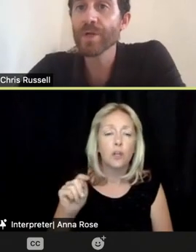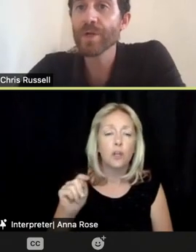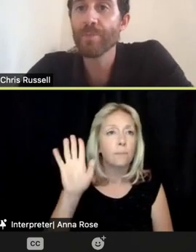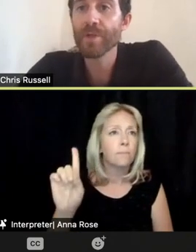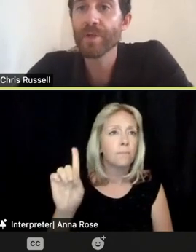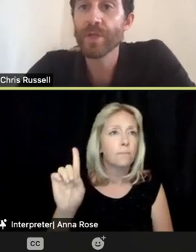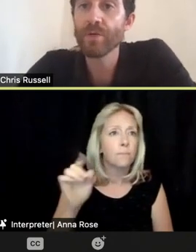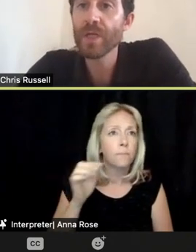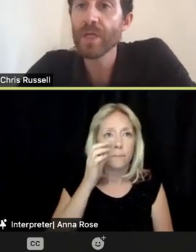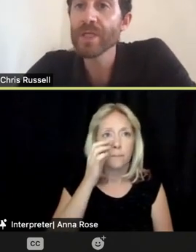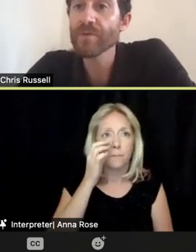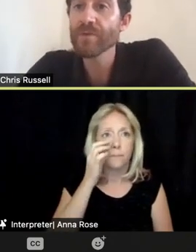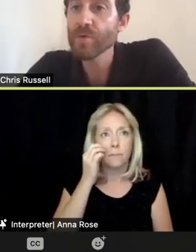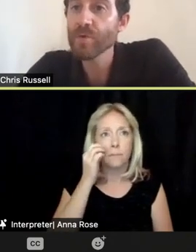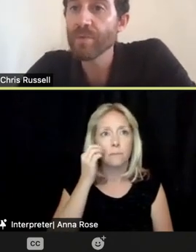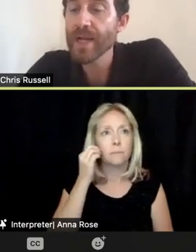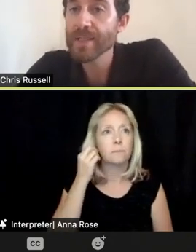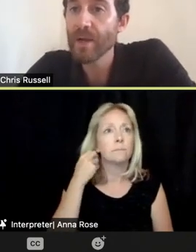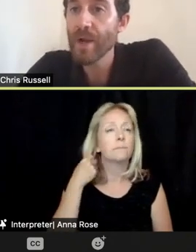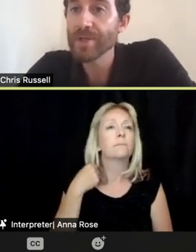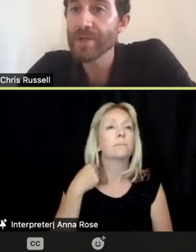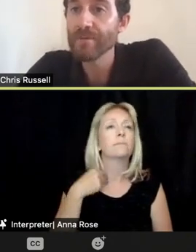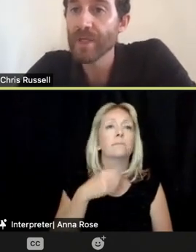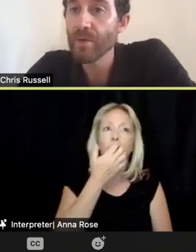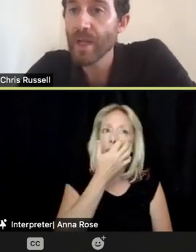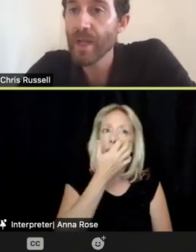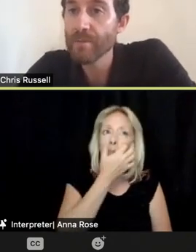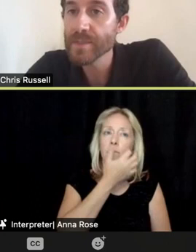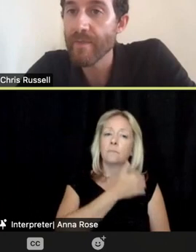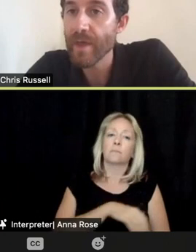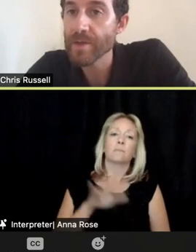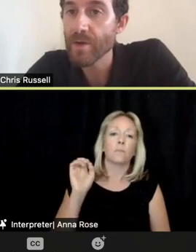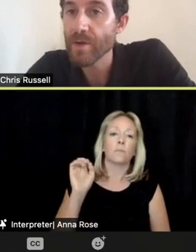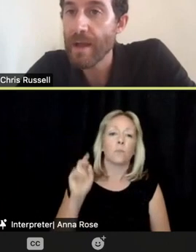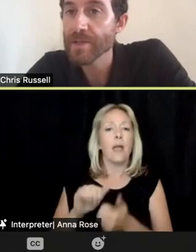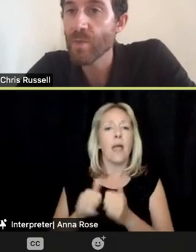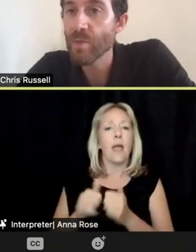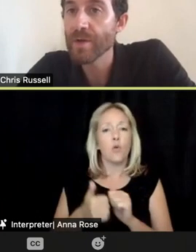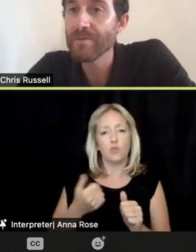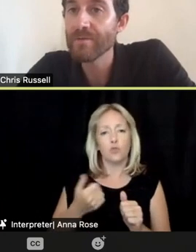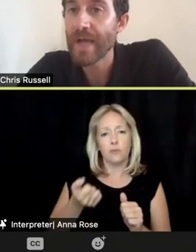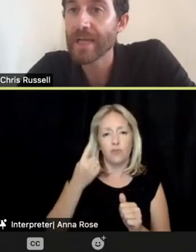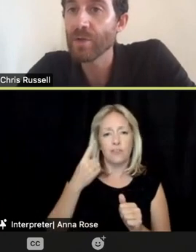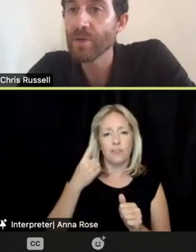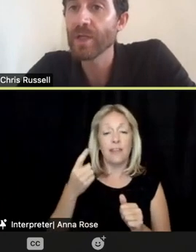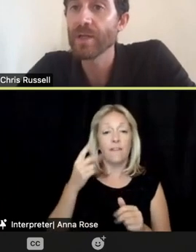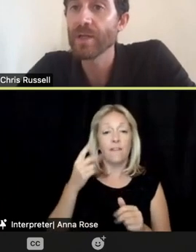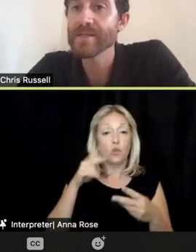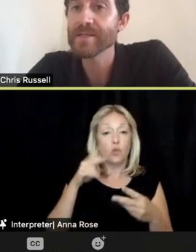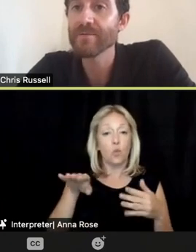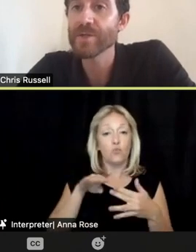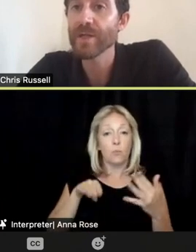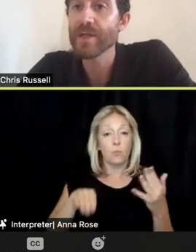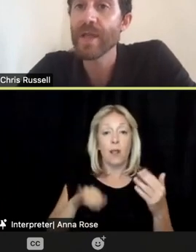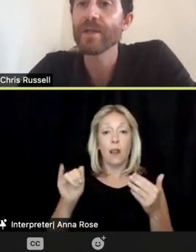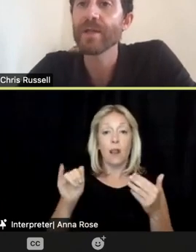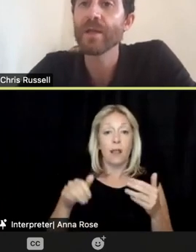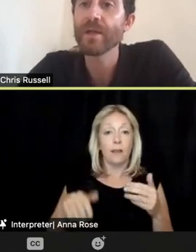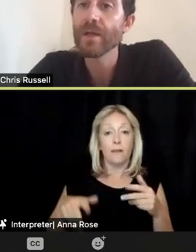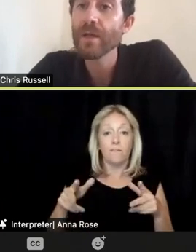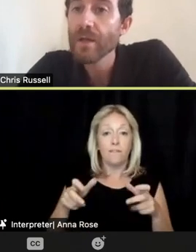How does one interpret the unique needs for visual breaks like watching video games? And then also, how does one define looking as in